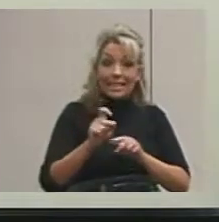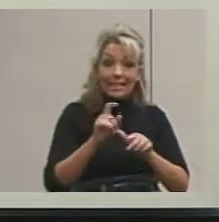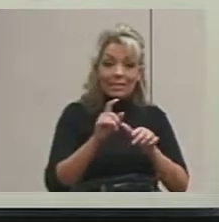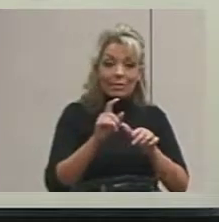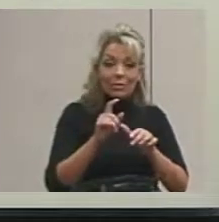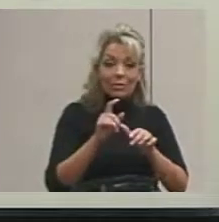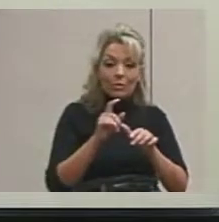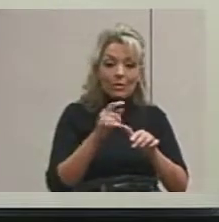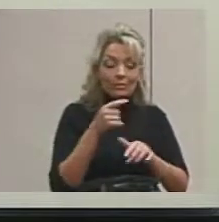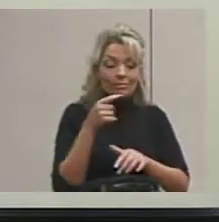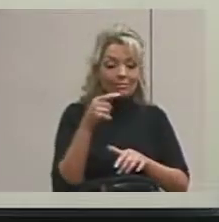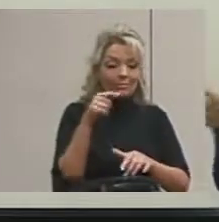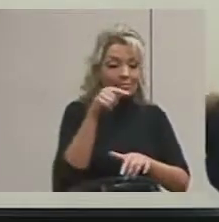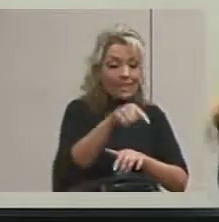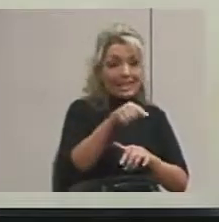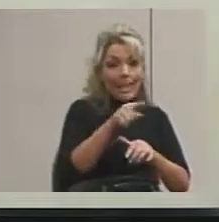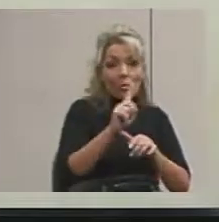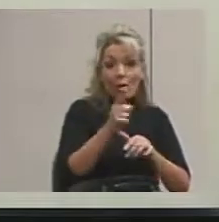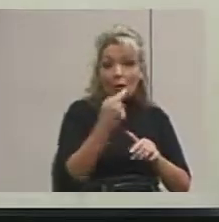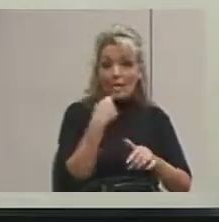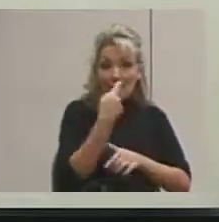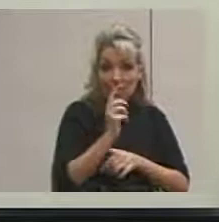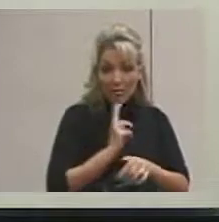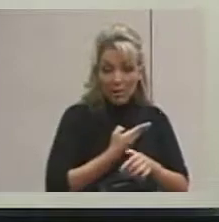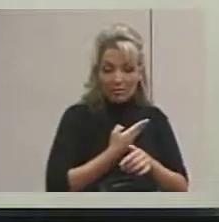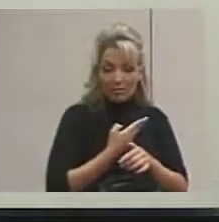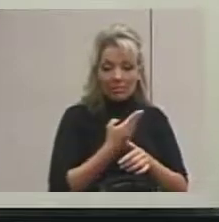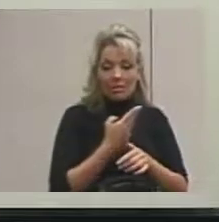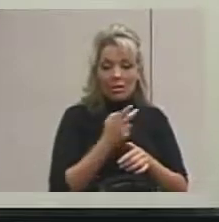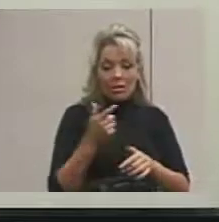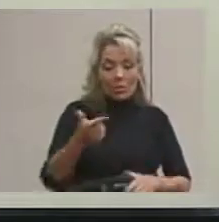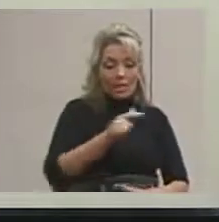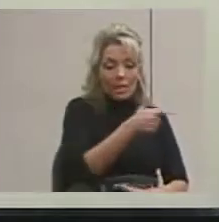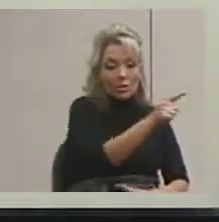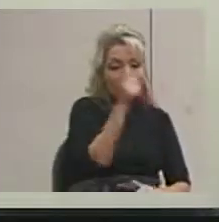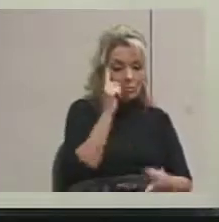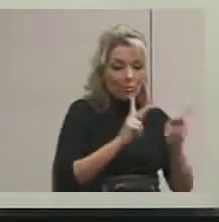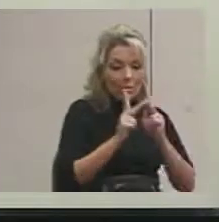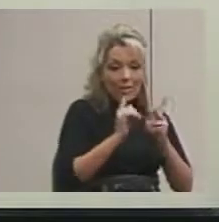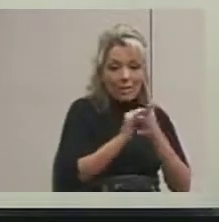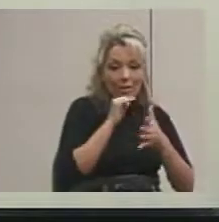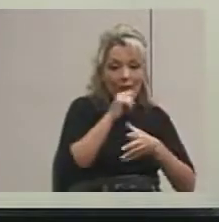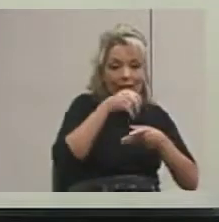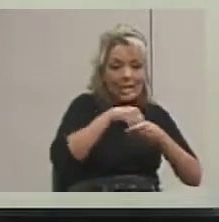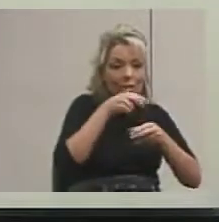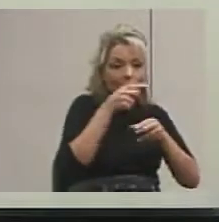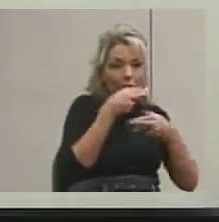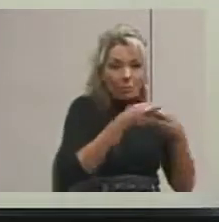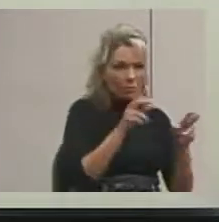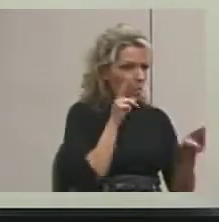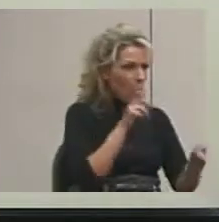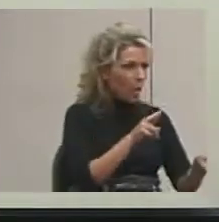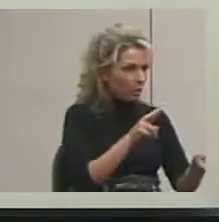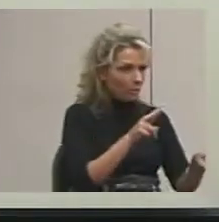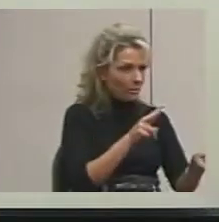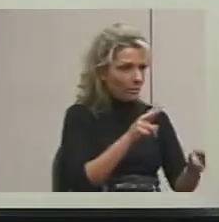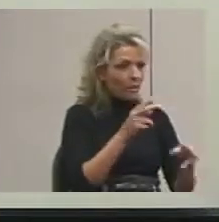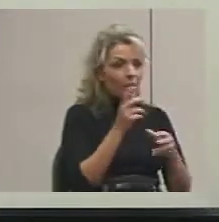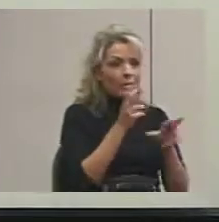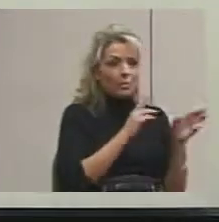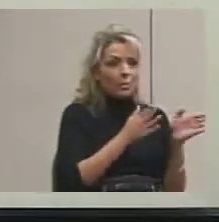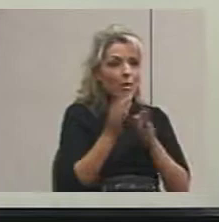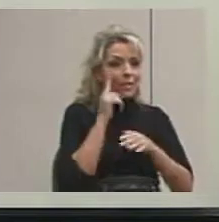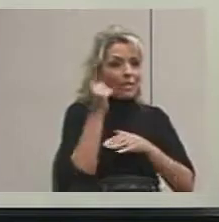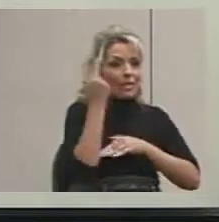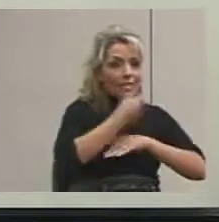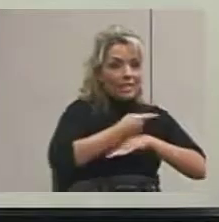random. There are 3 teachers, and we just kind of take turns going places for the people who aren't in the room. So that's just to get him ready for the day. Check-out has